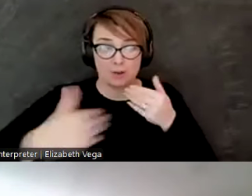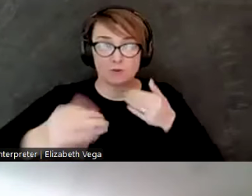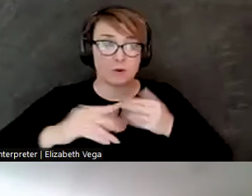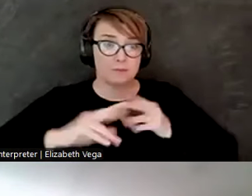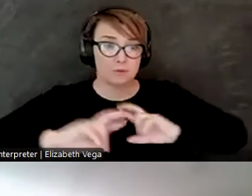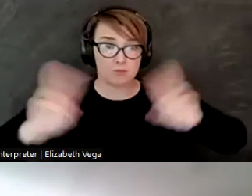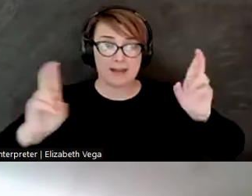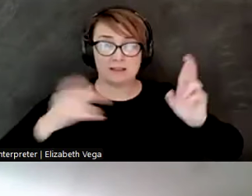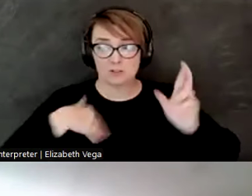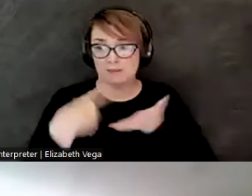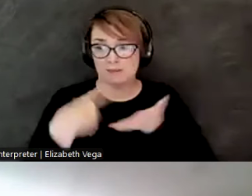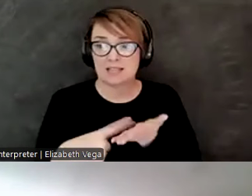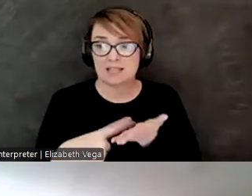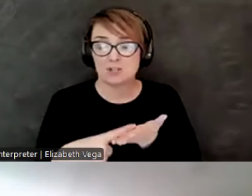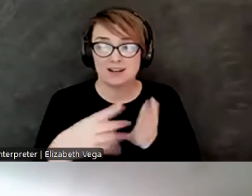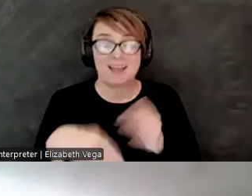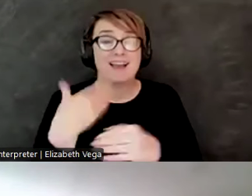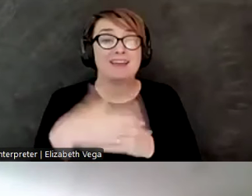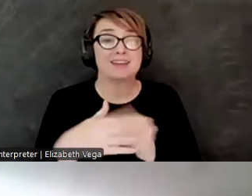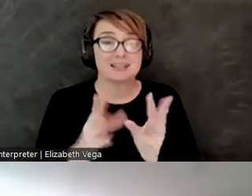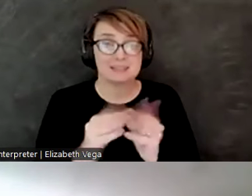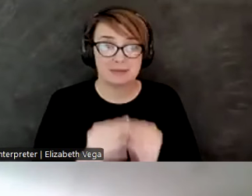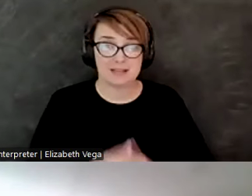have a discussion at the next meeting.